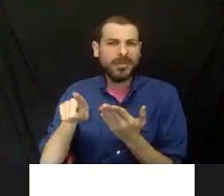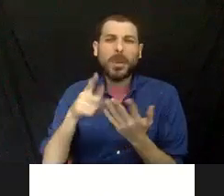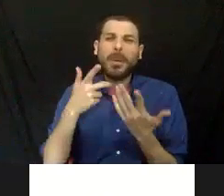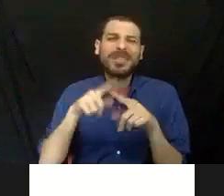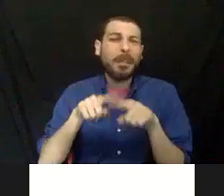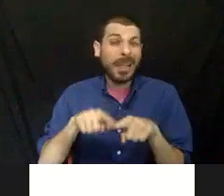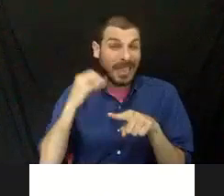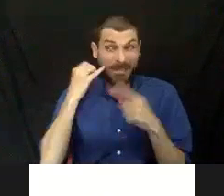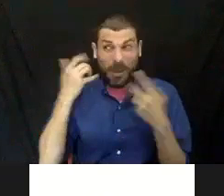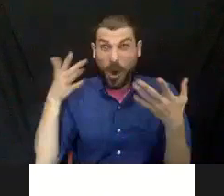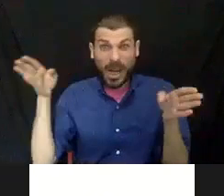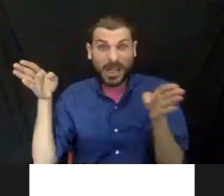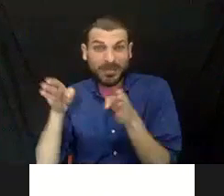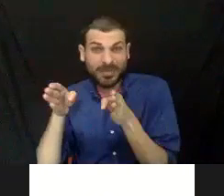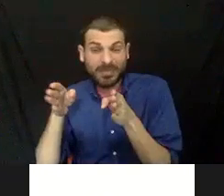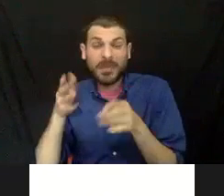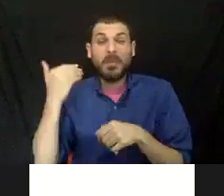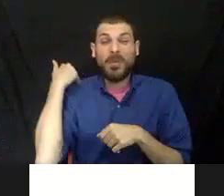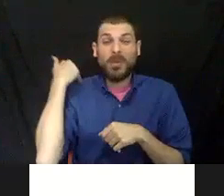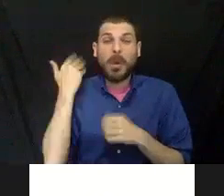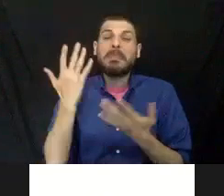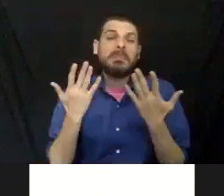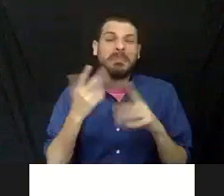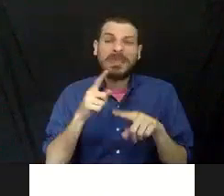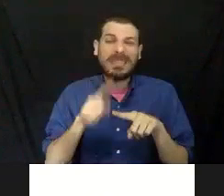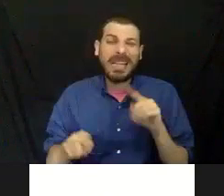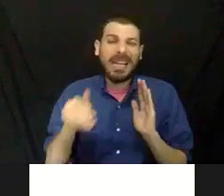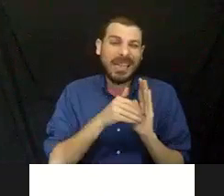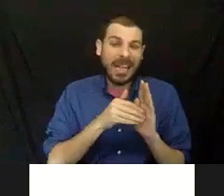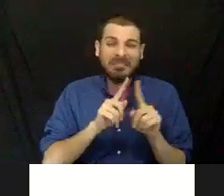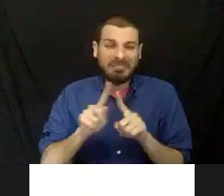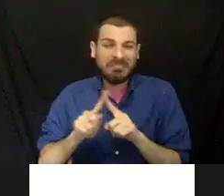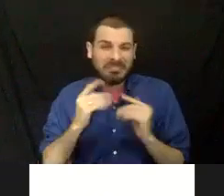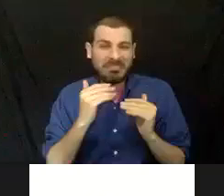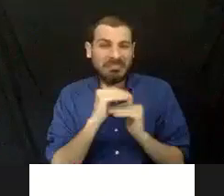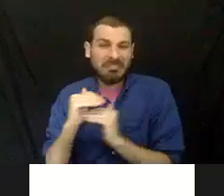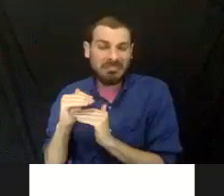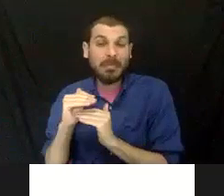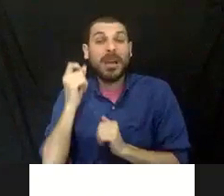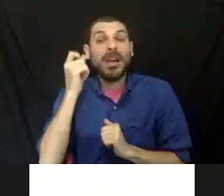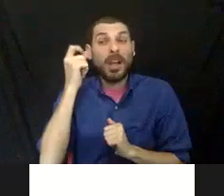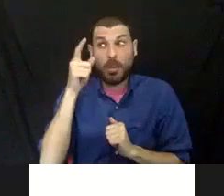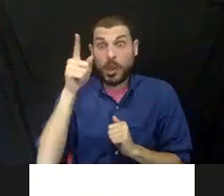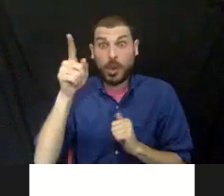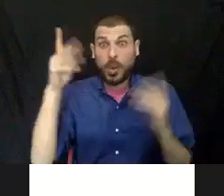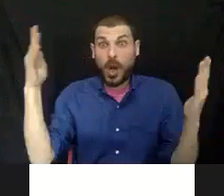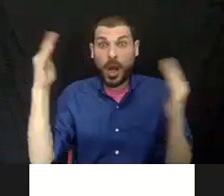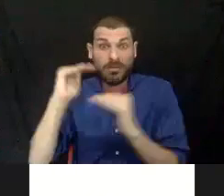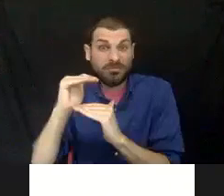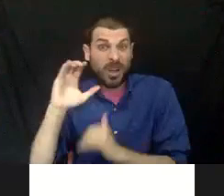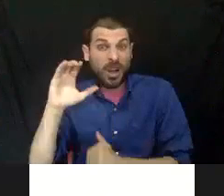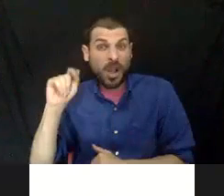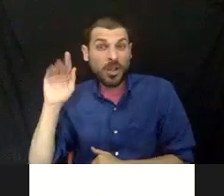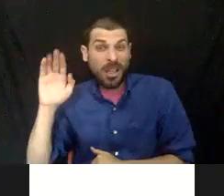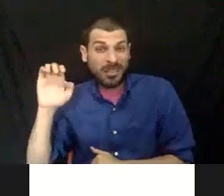before. But when you consolidate, you're automatically out of default and you just owe on that new